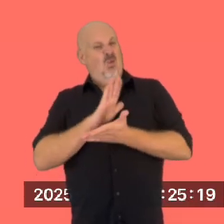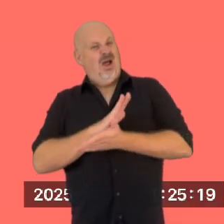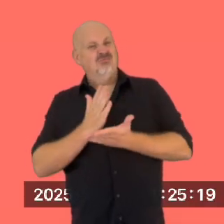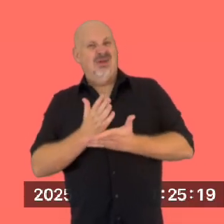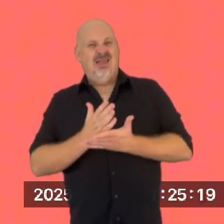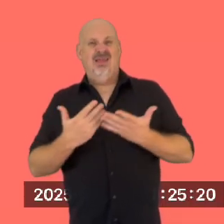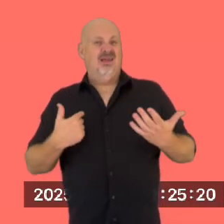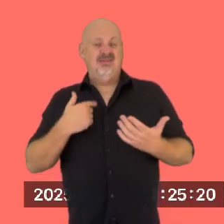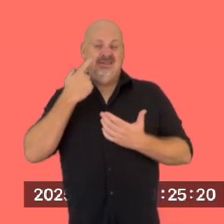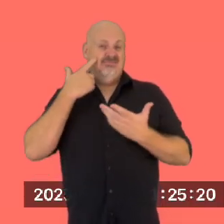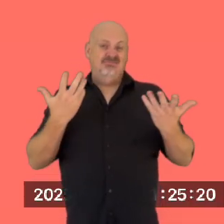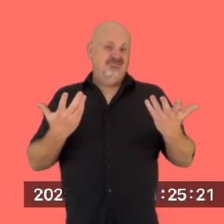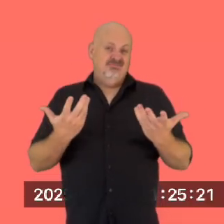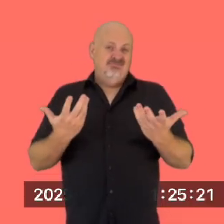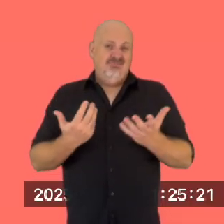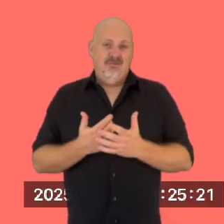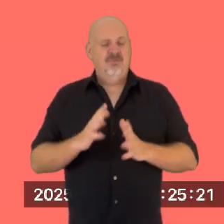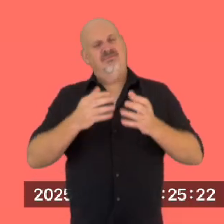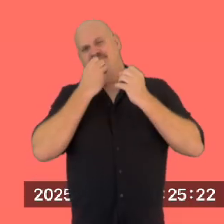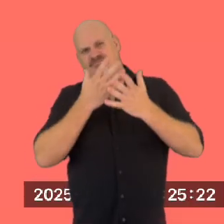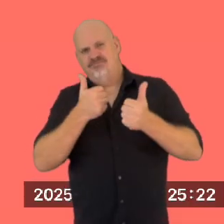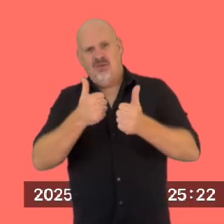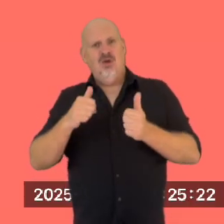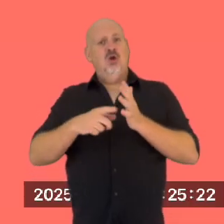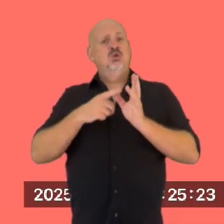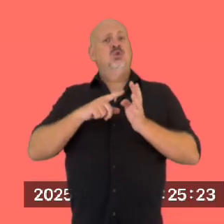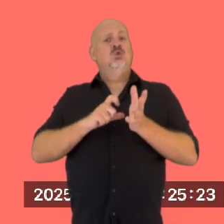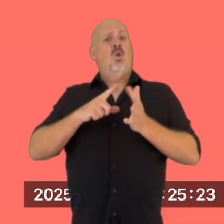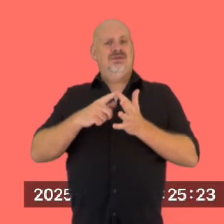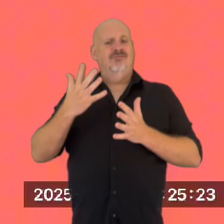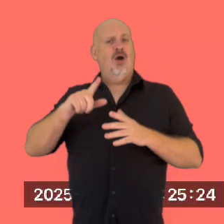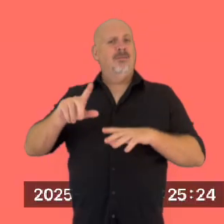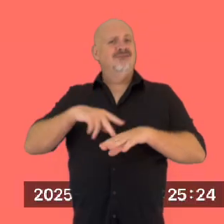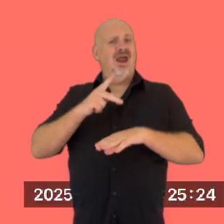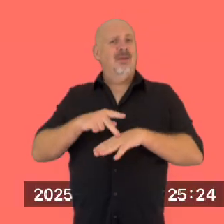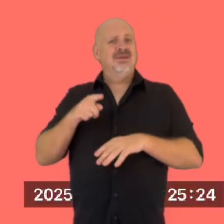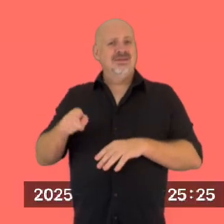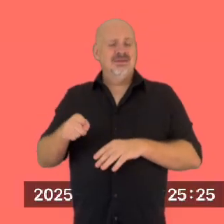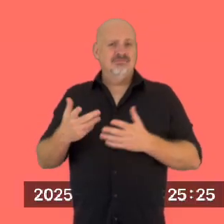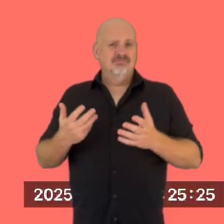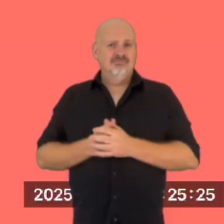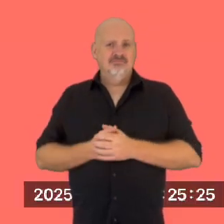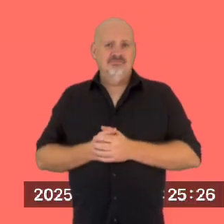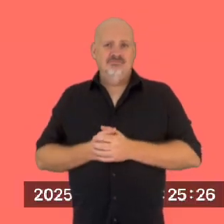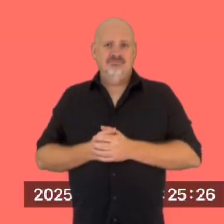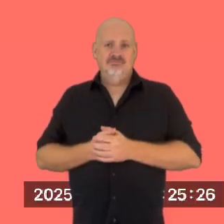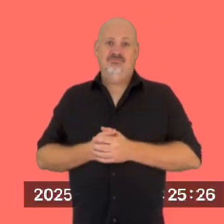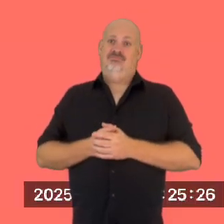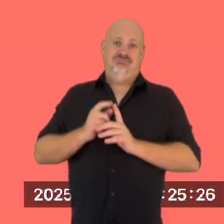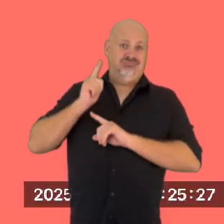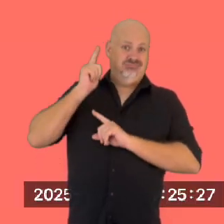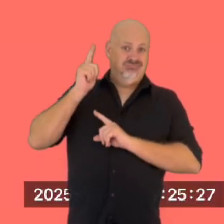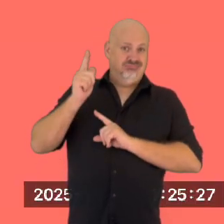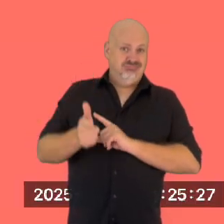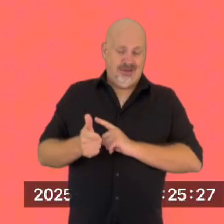that's the kind of the joy of it all, I think. Amazing. We have a question from Joyce from the Philippines, which is